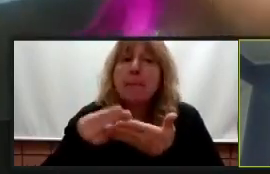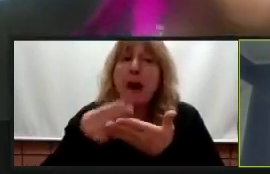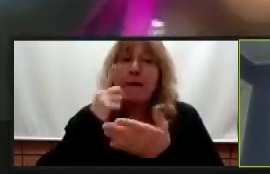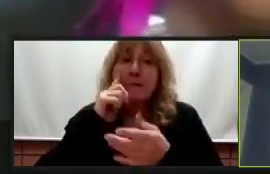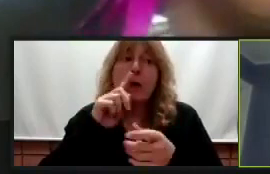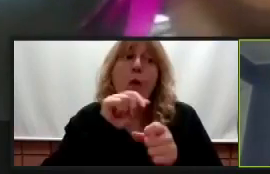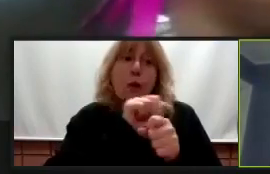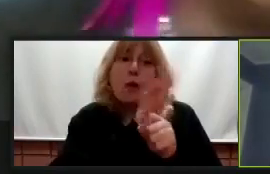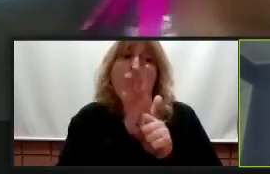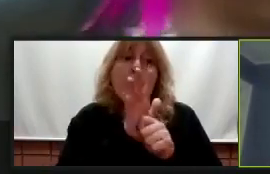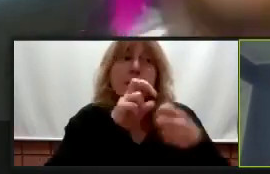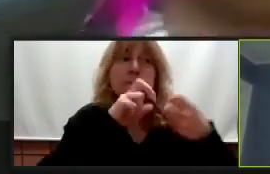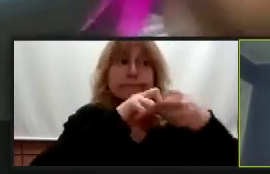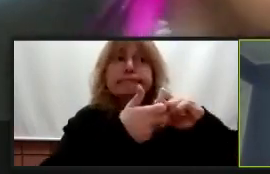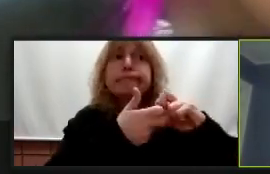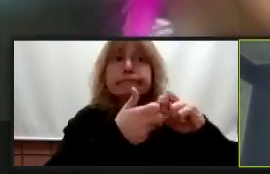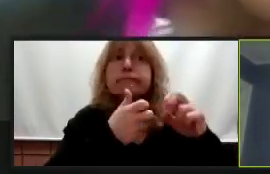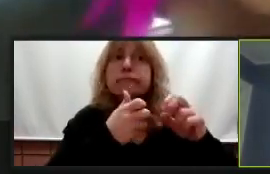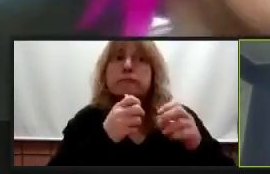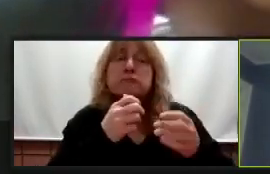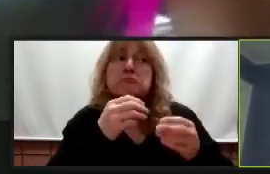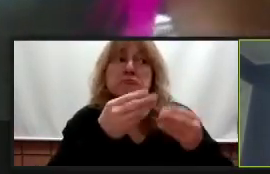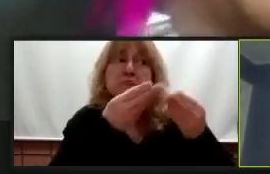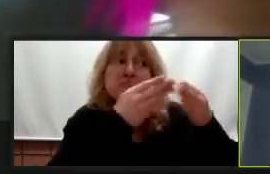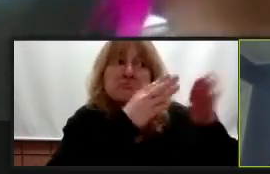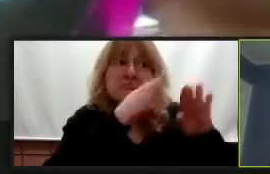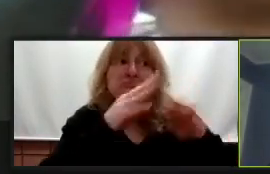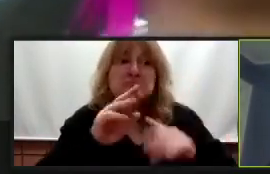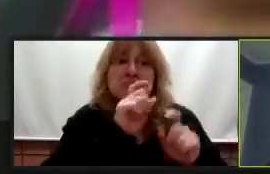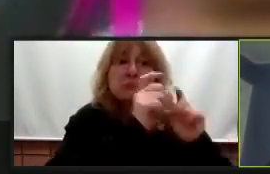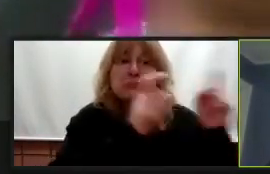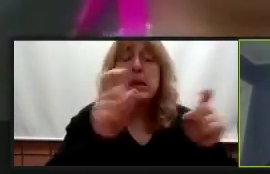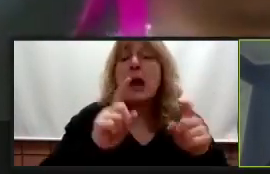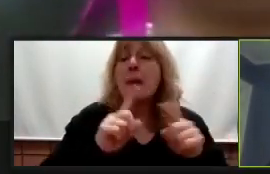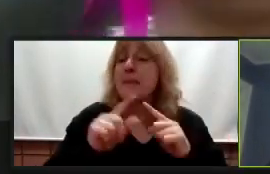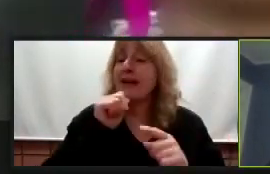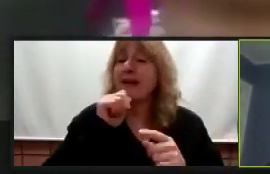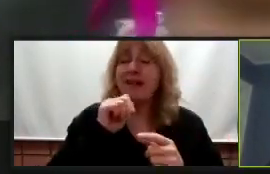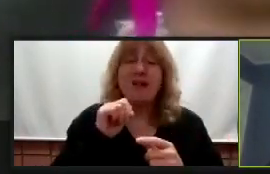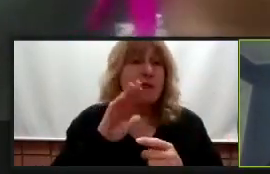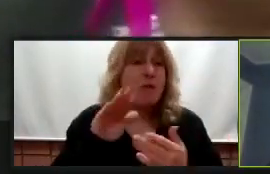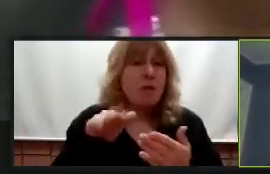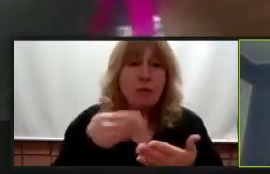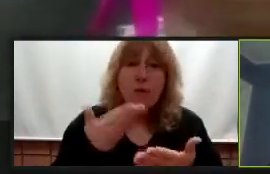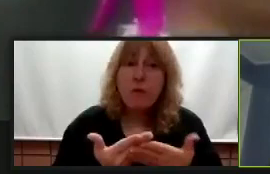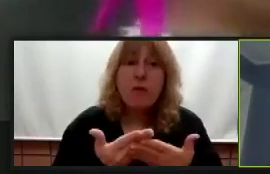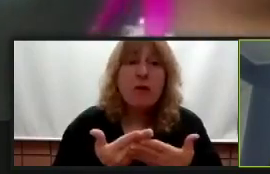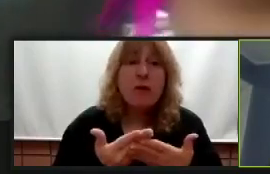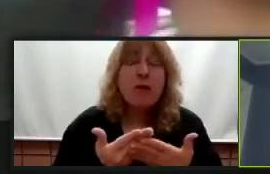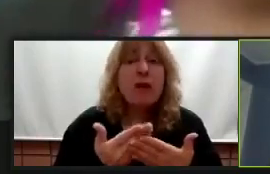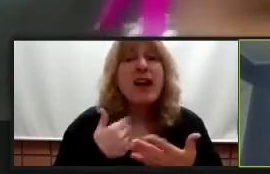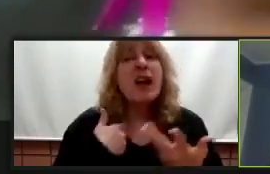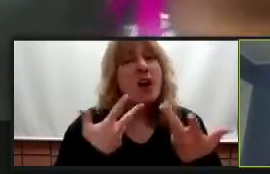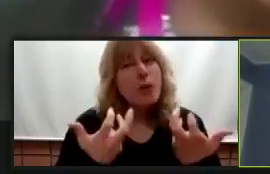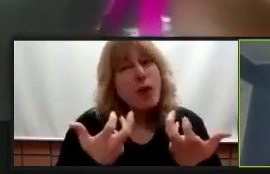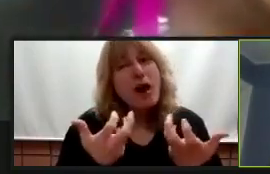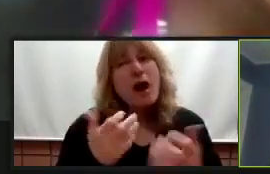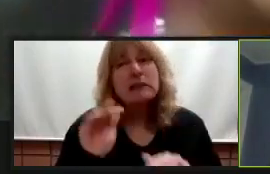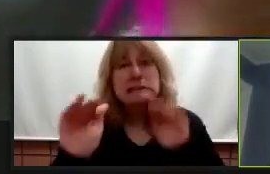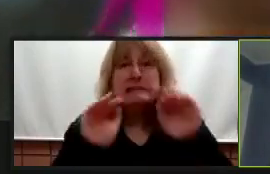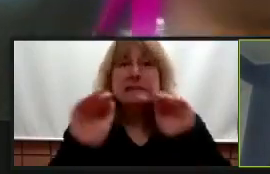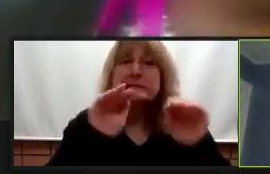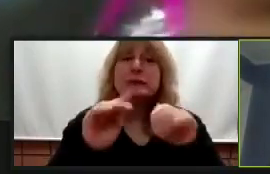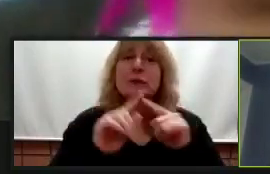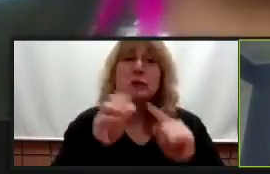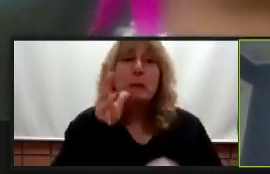However, not all of those dollars. I just want to appeal to the parents, even if you don't even understand this.